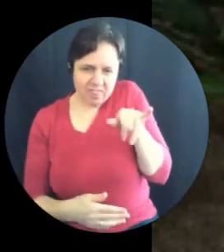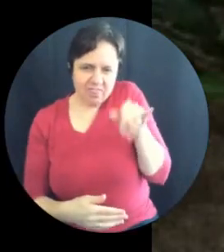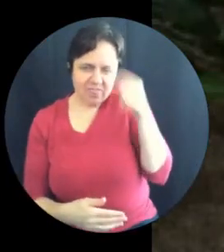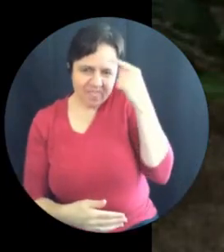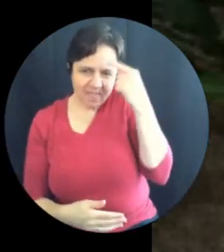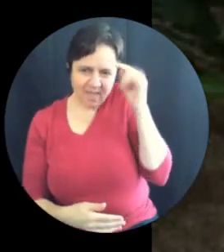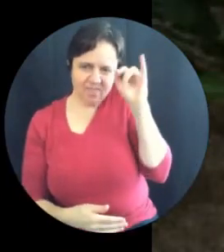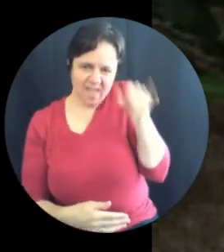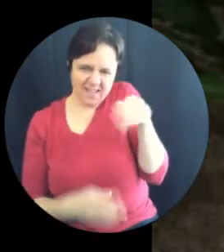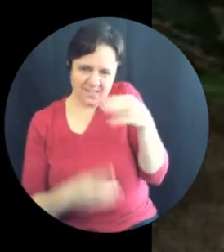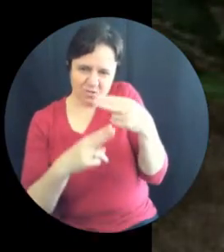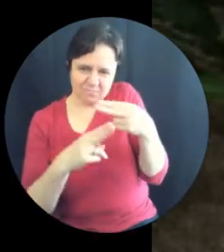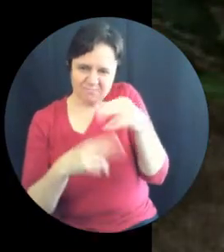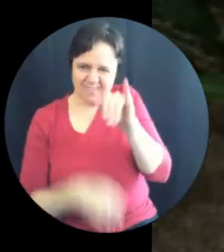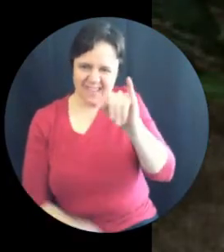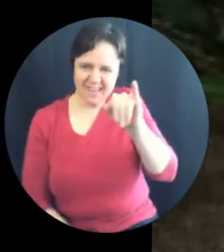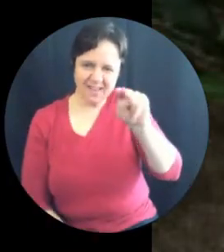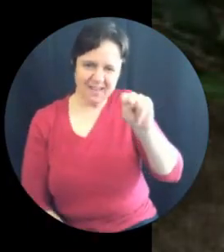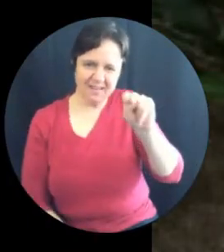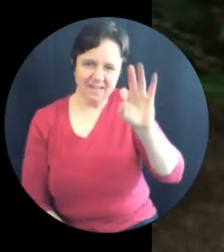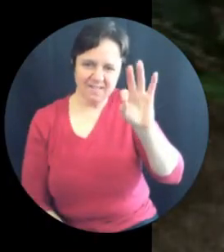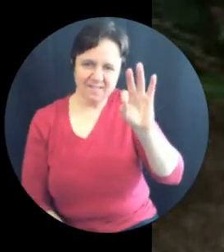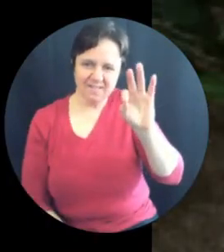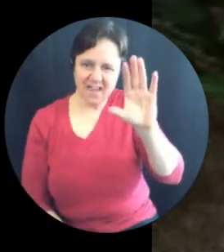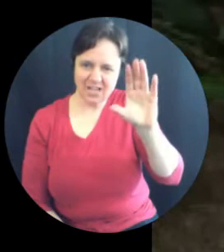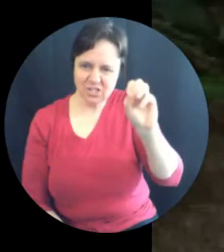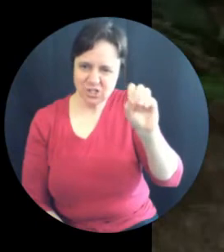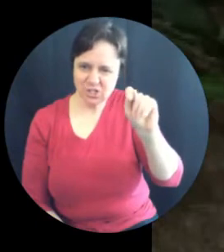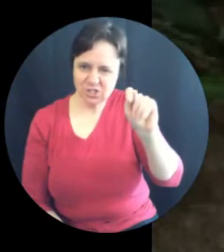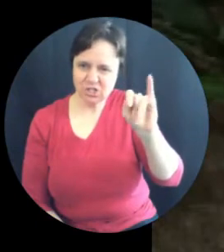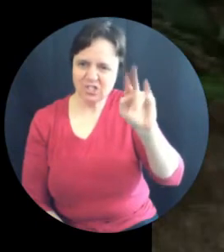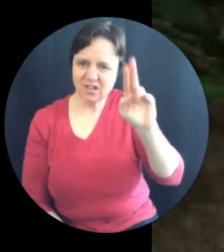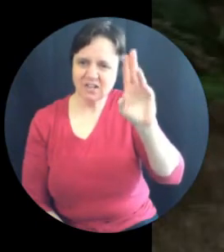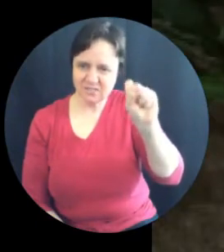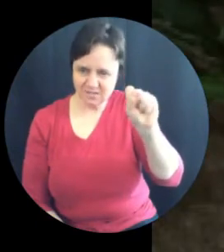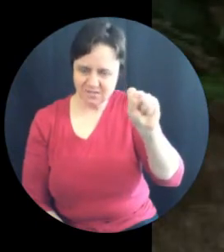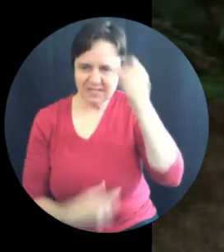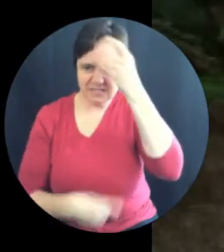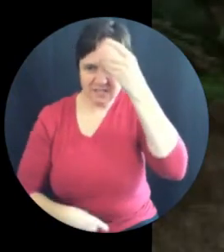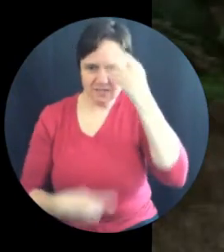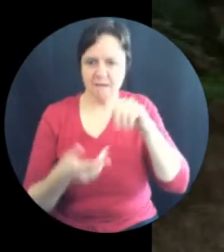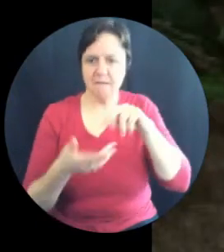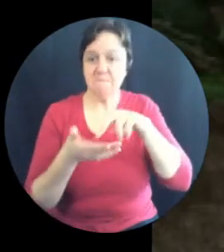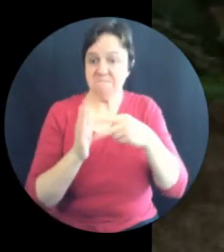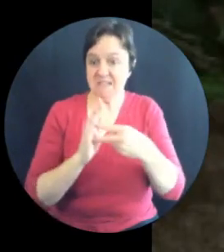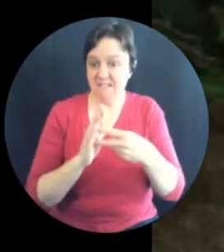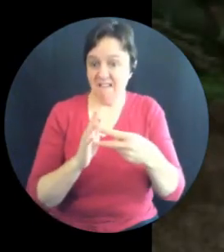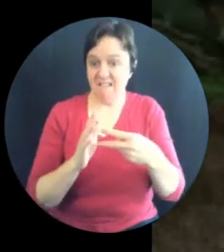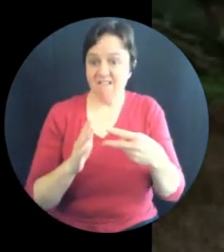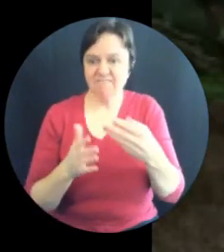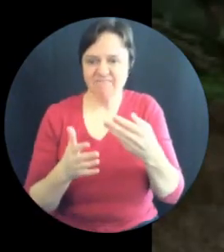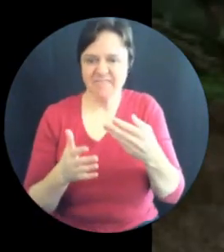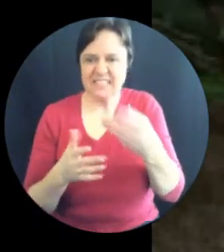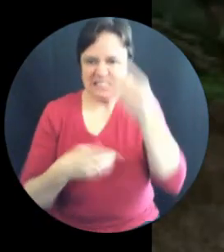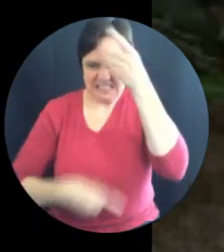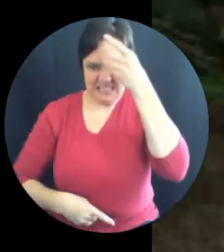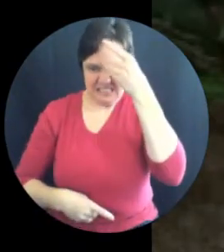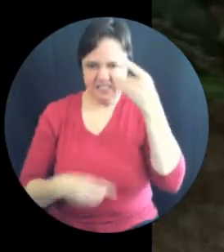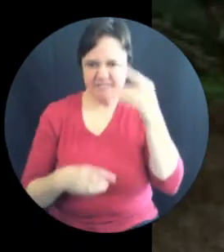disease is something that can be spread from person to person, and it's caused by something that invades your